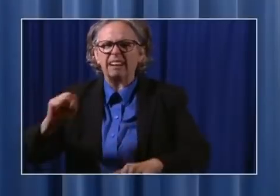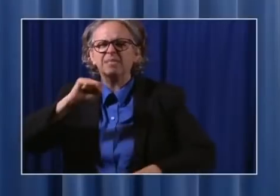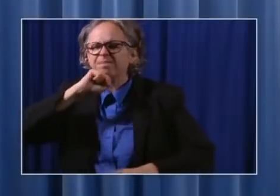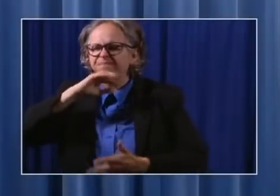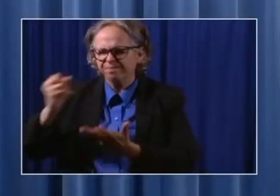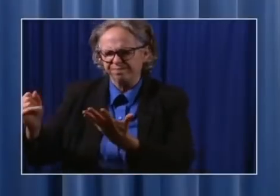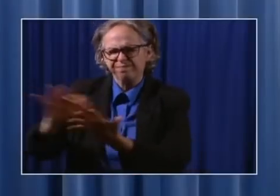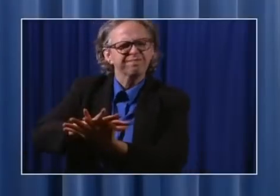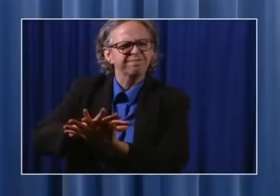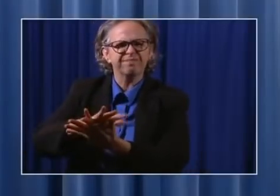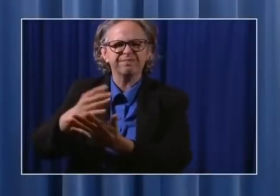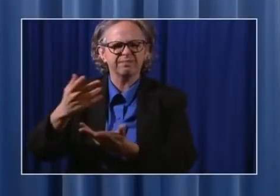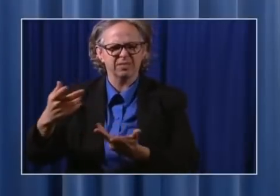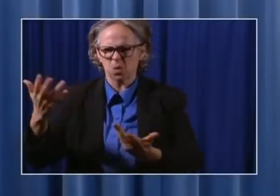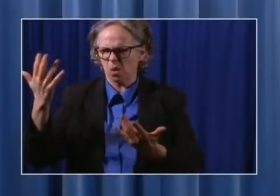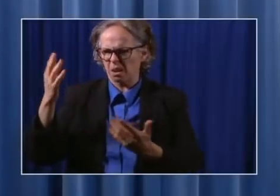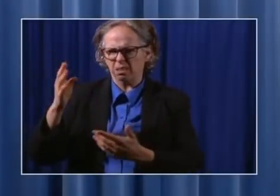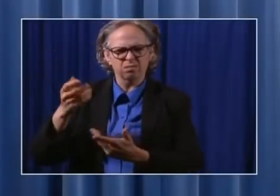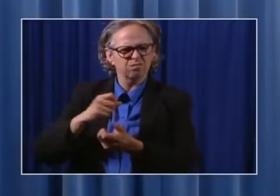itself.